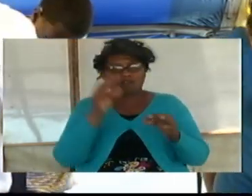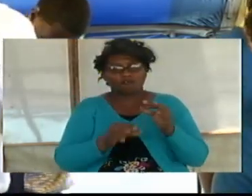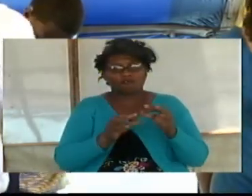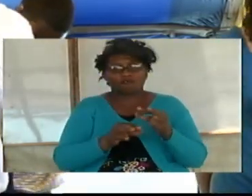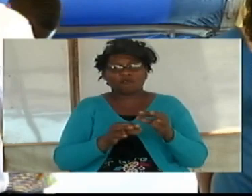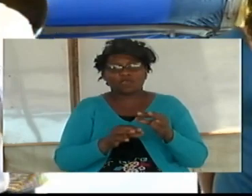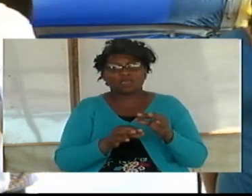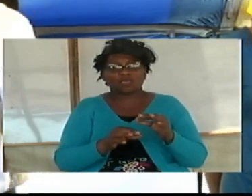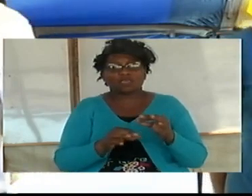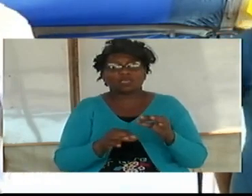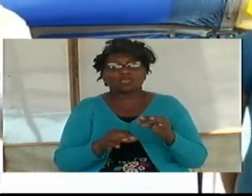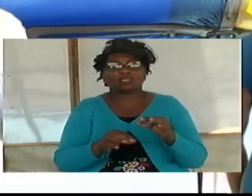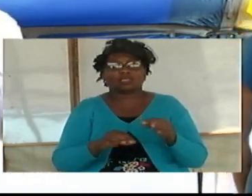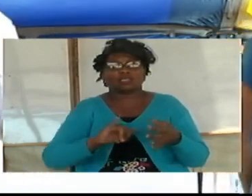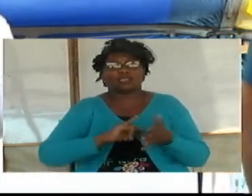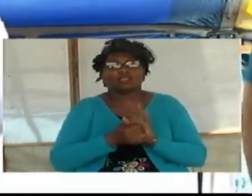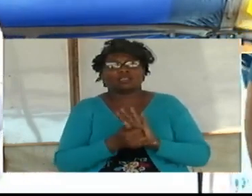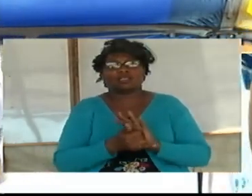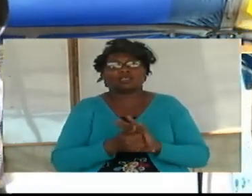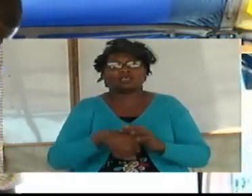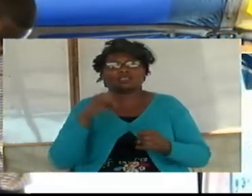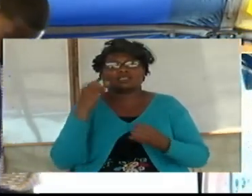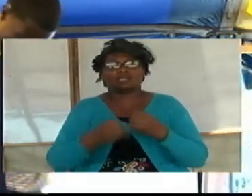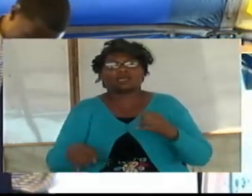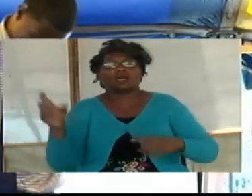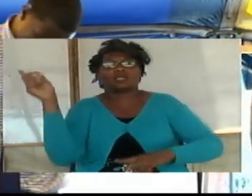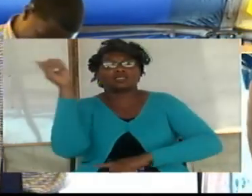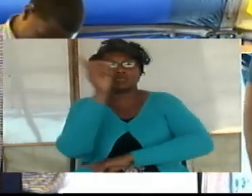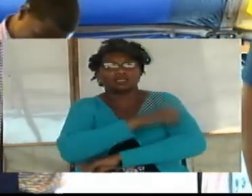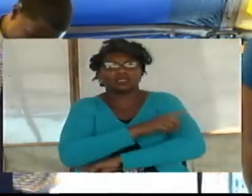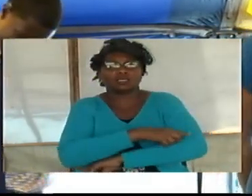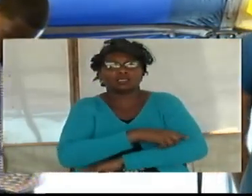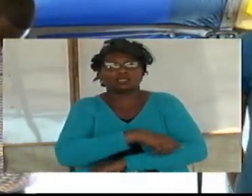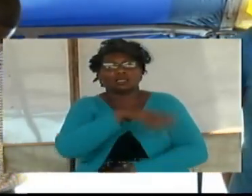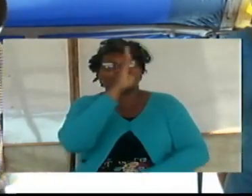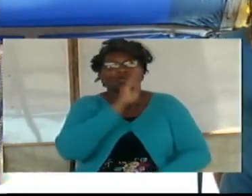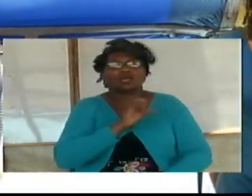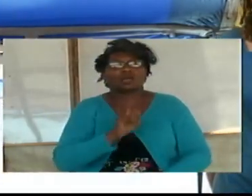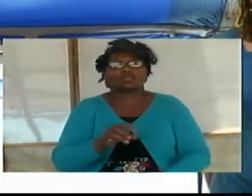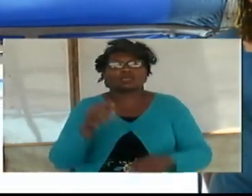Hallelujah. That God, you're able to keep. You're able to protect.